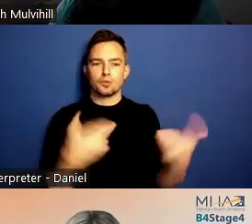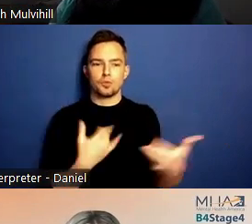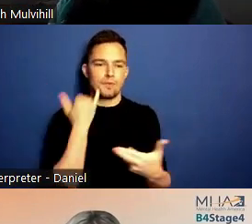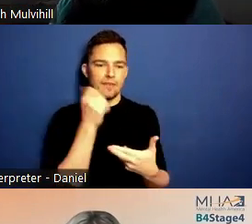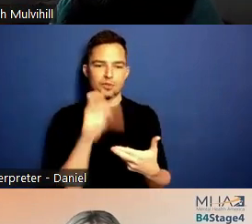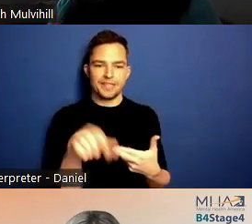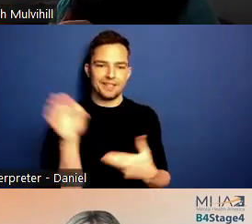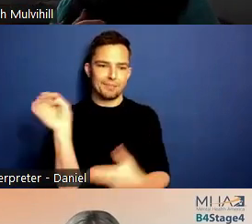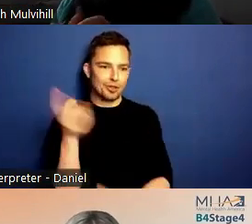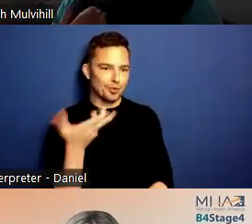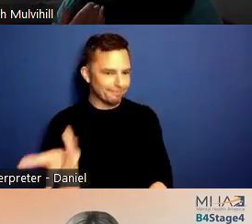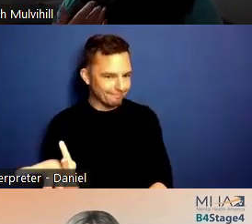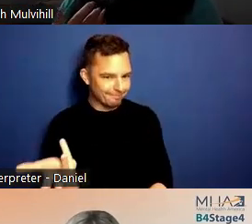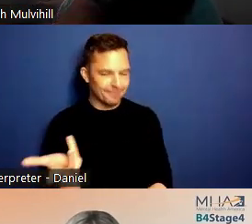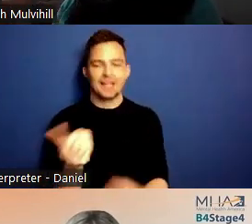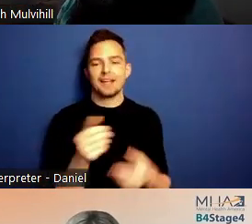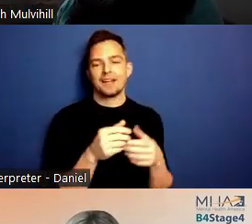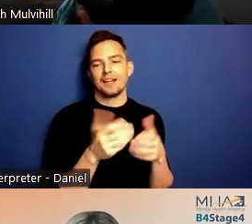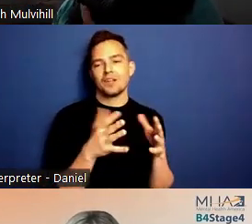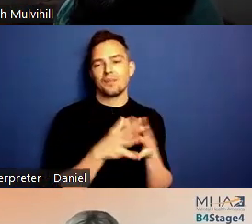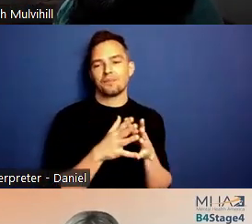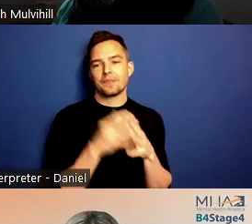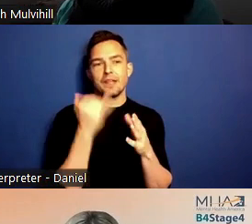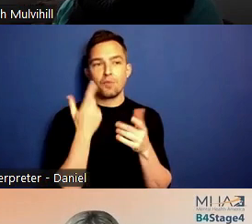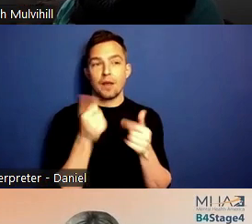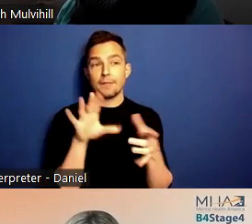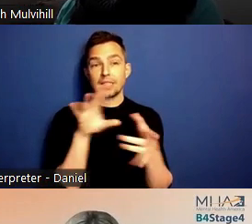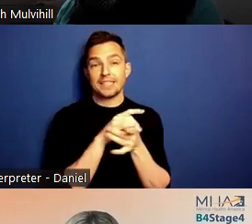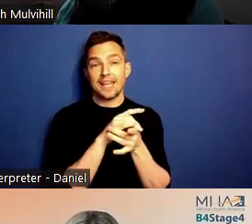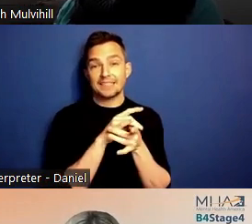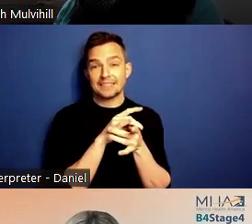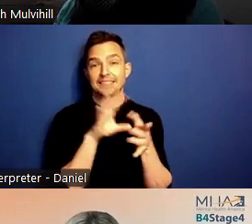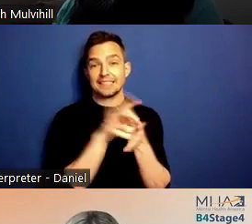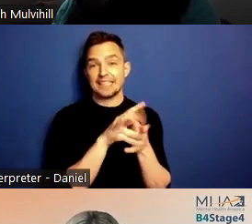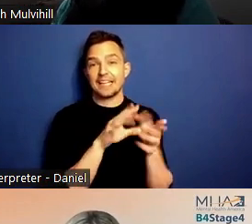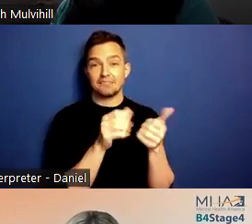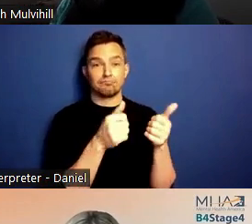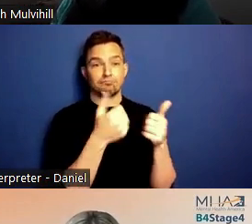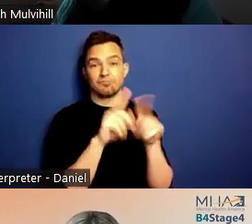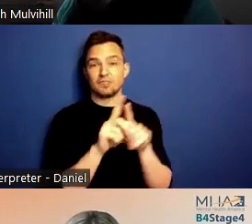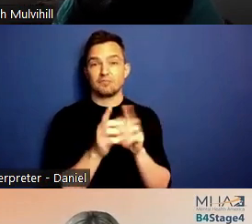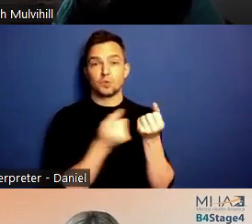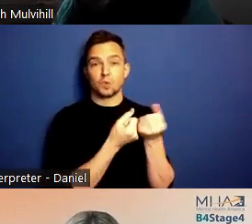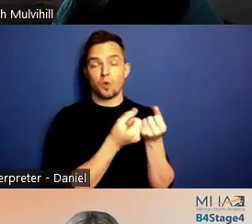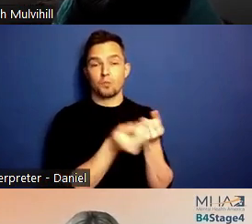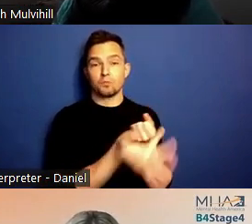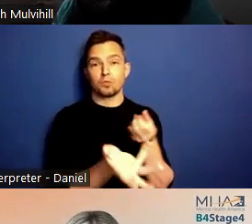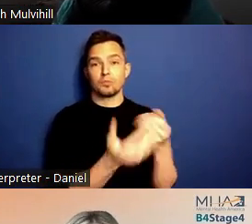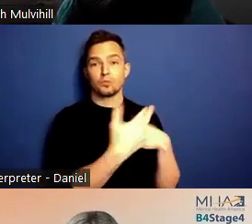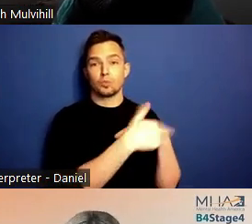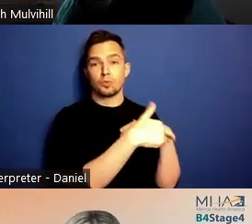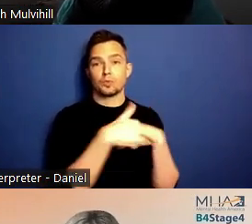an ER, right? And so if we're able to connect someone with support, that's been